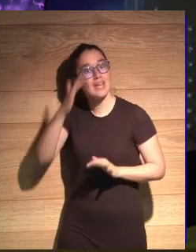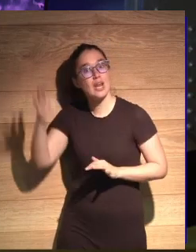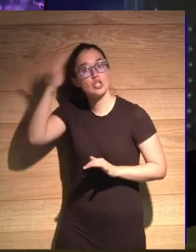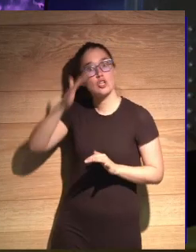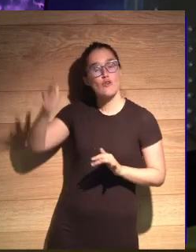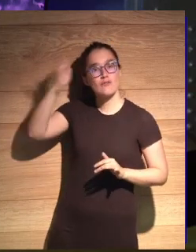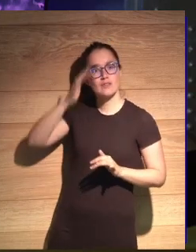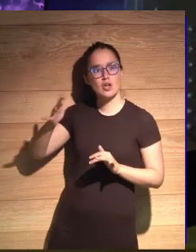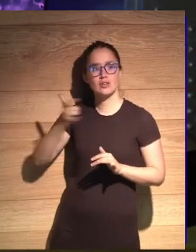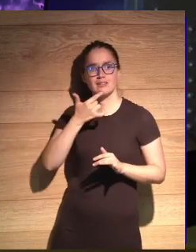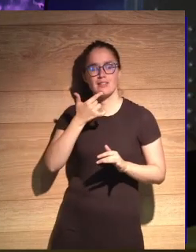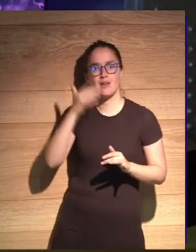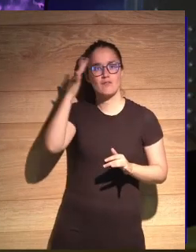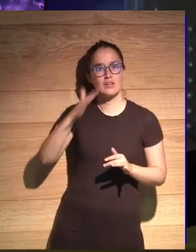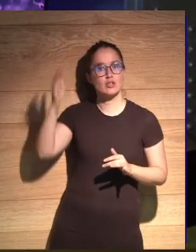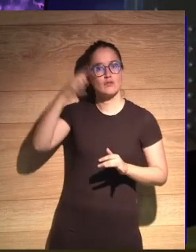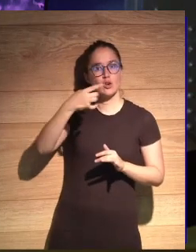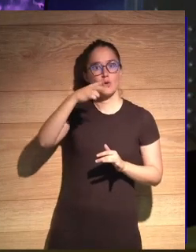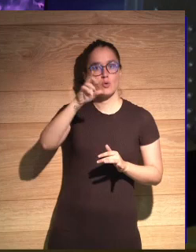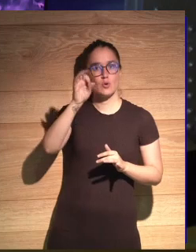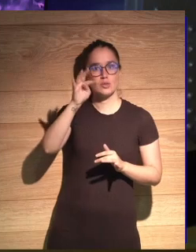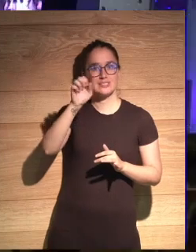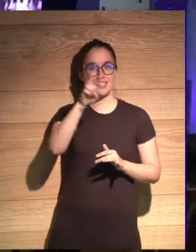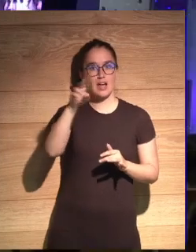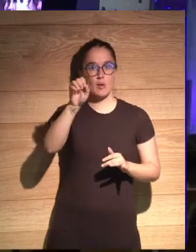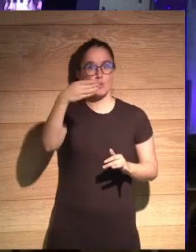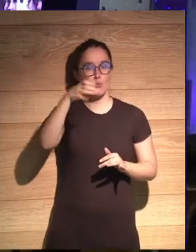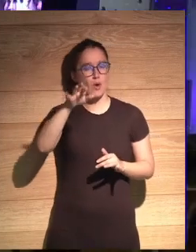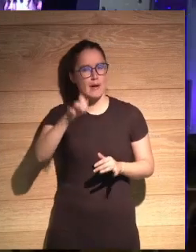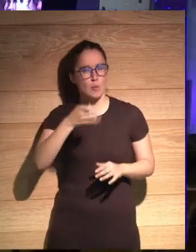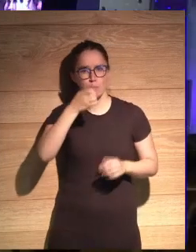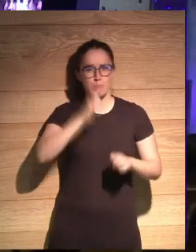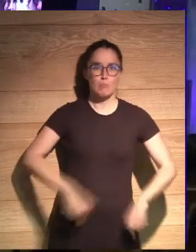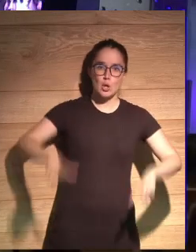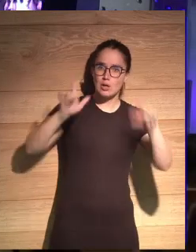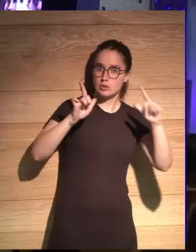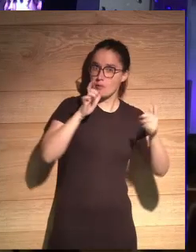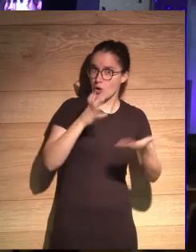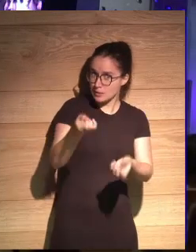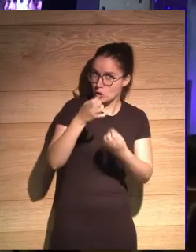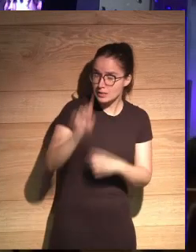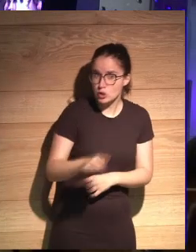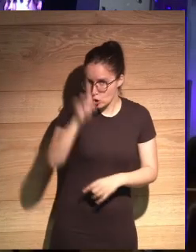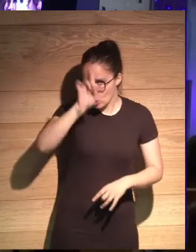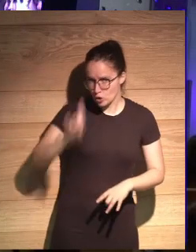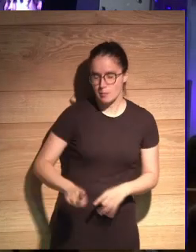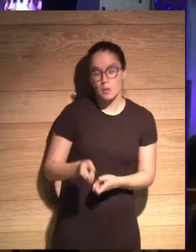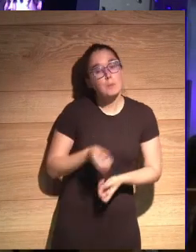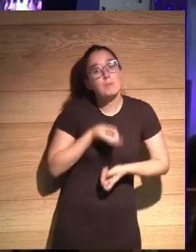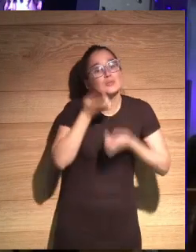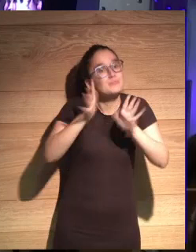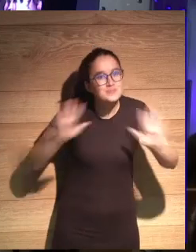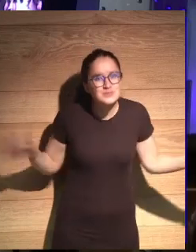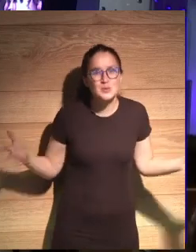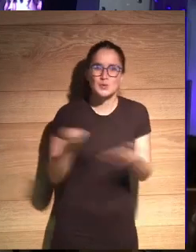fan of a philosophy game where the main character is Professor